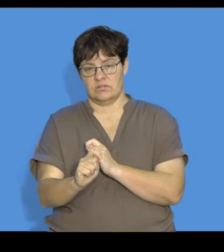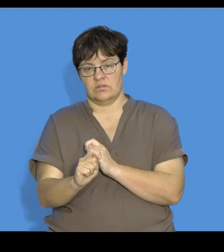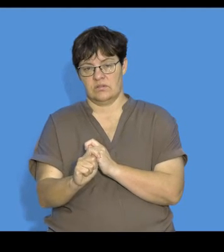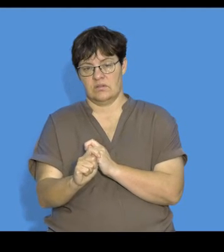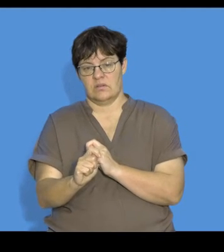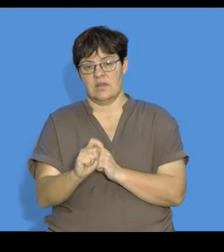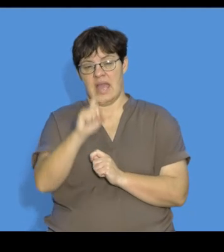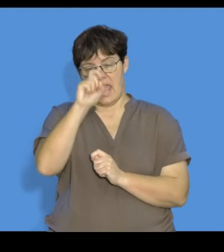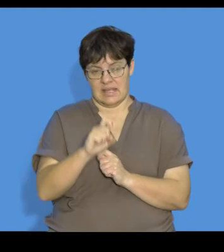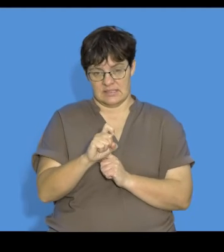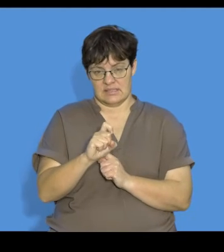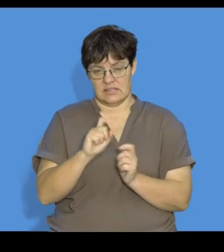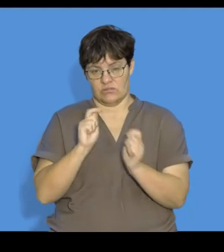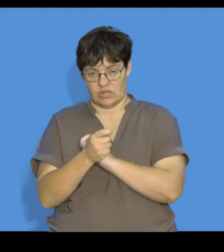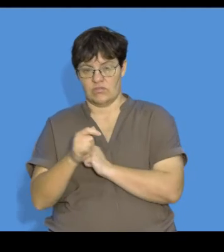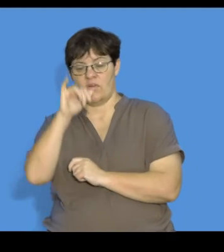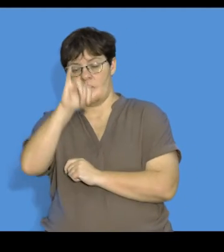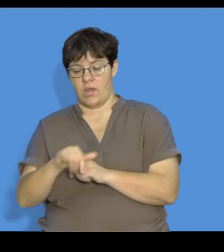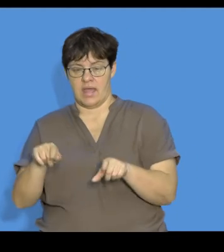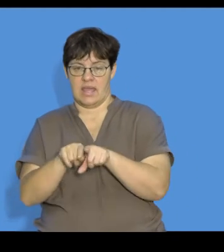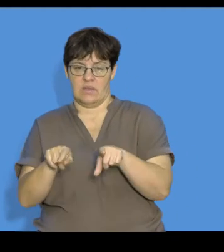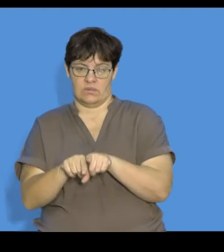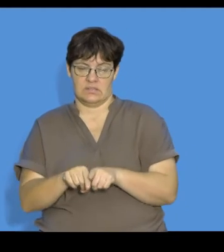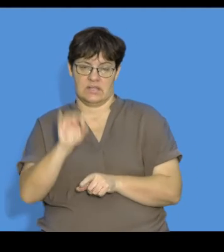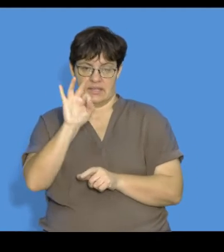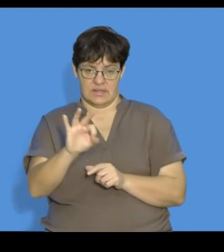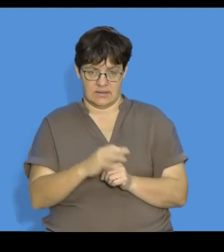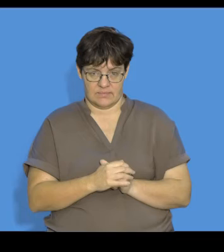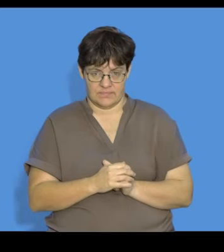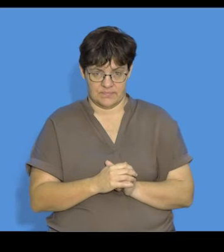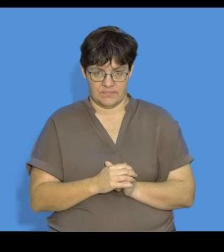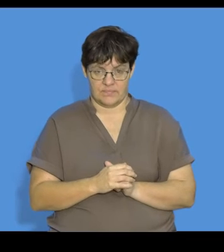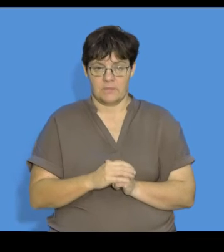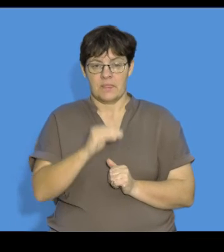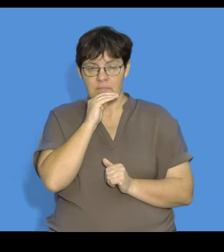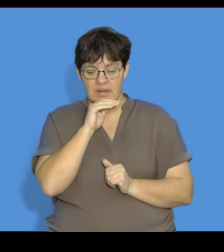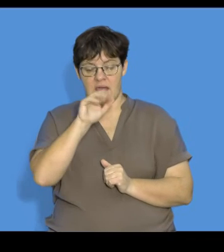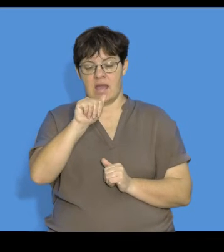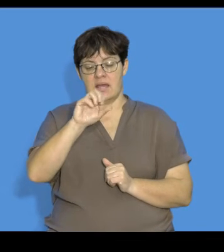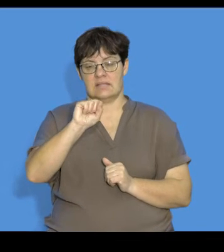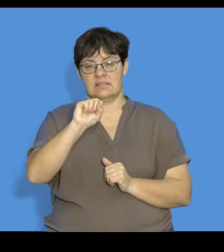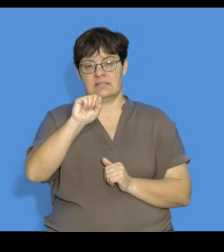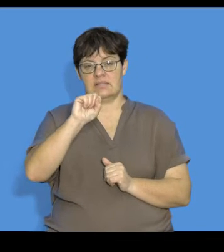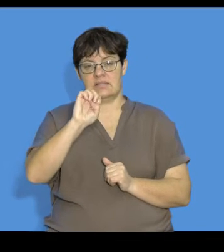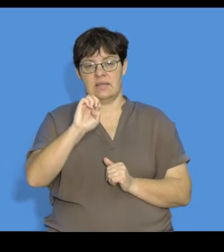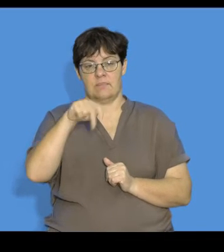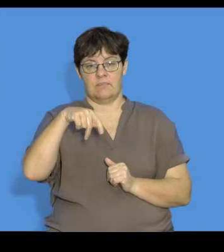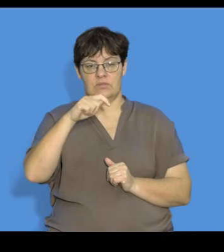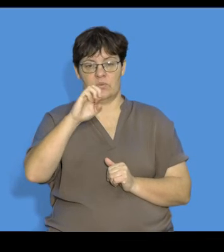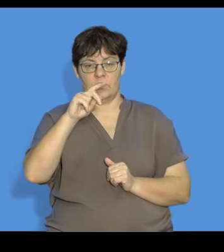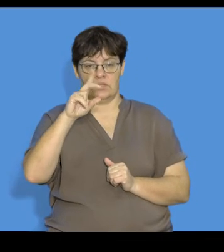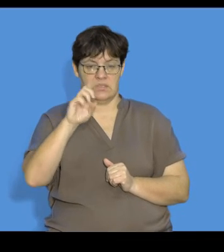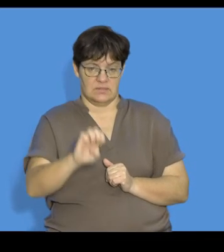the origin or the x-axis to y equals to 3, which will be our asymptote.